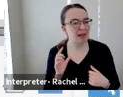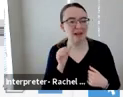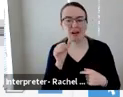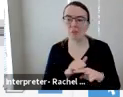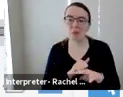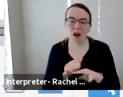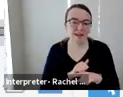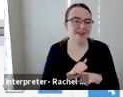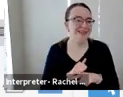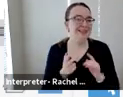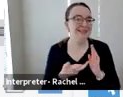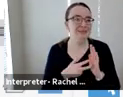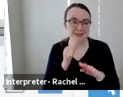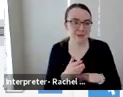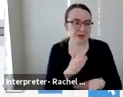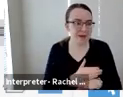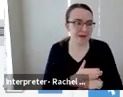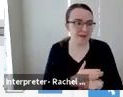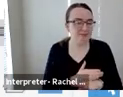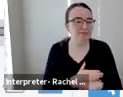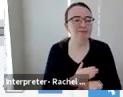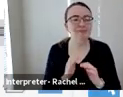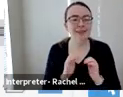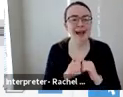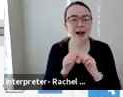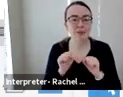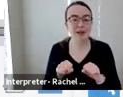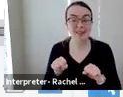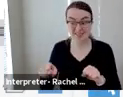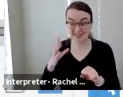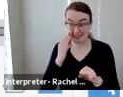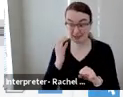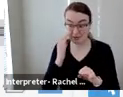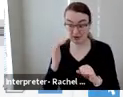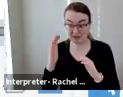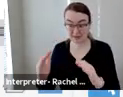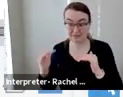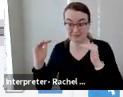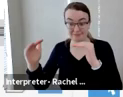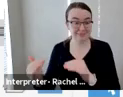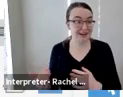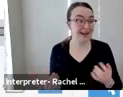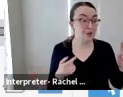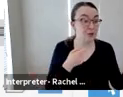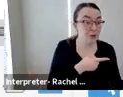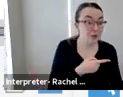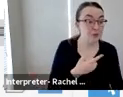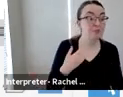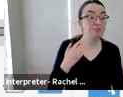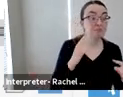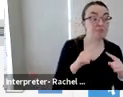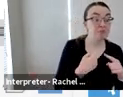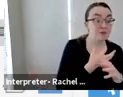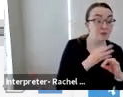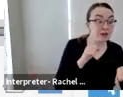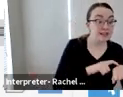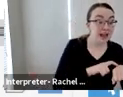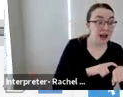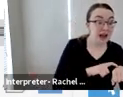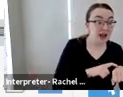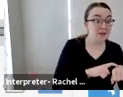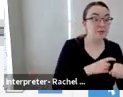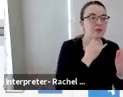so they don't get better at sketching? How do we get from that to somebody like yourself is when you have free time, my God, you're sketching